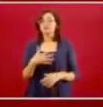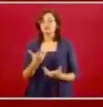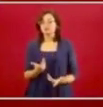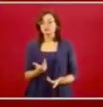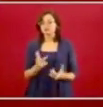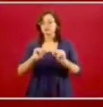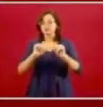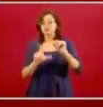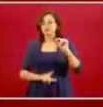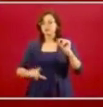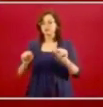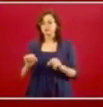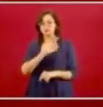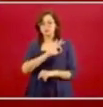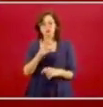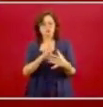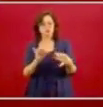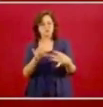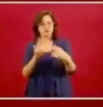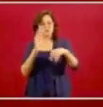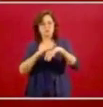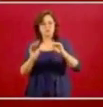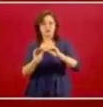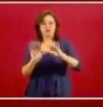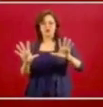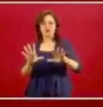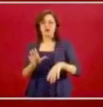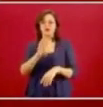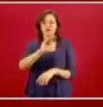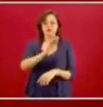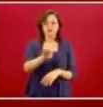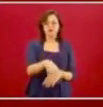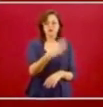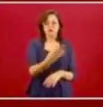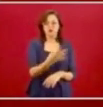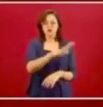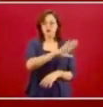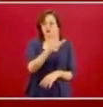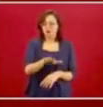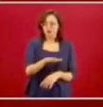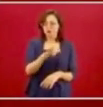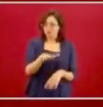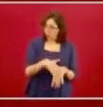why the deaths have doubled or tripled? Can you explain